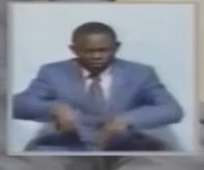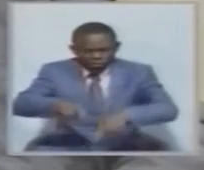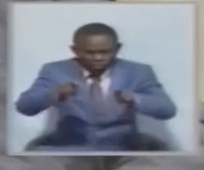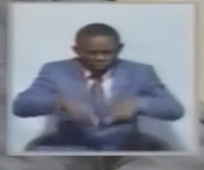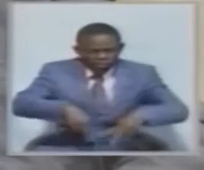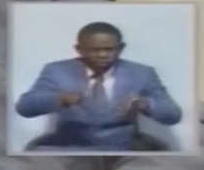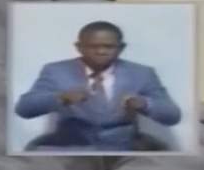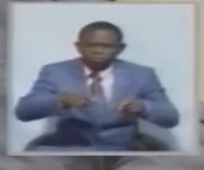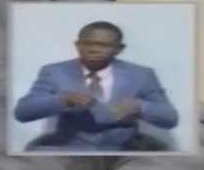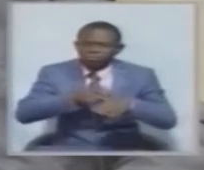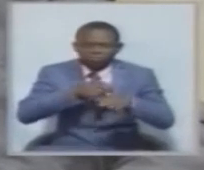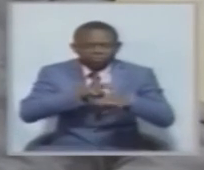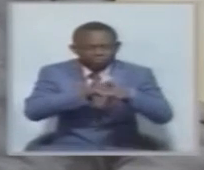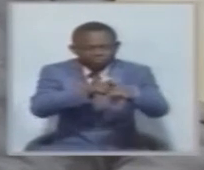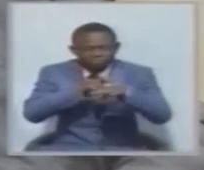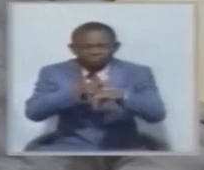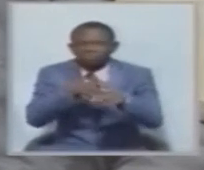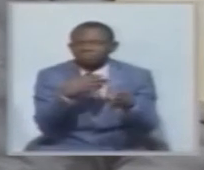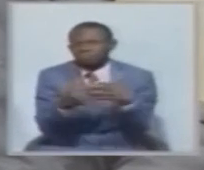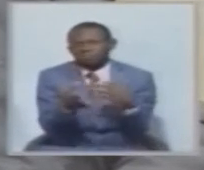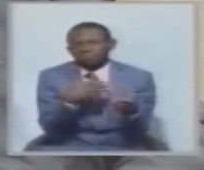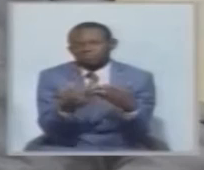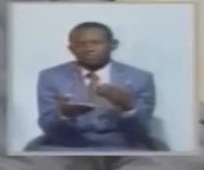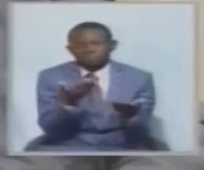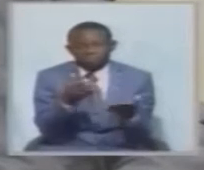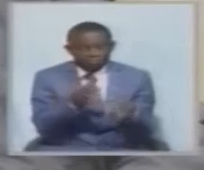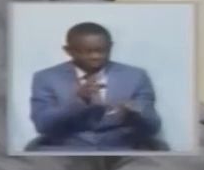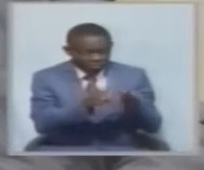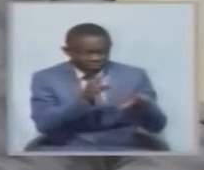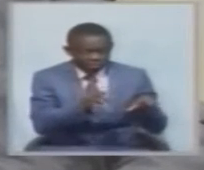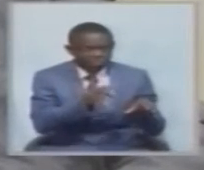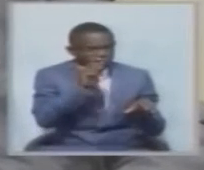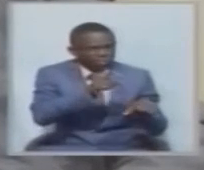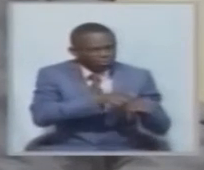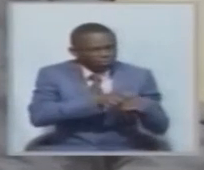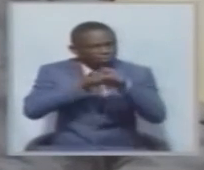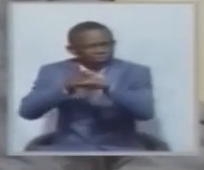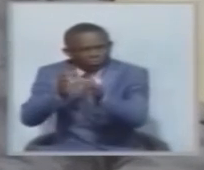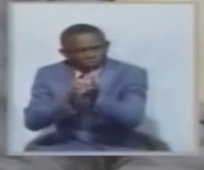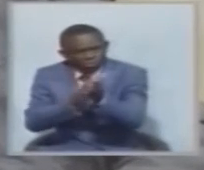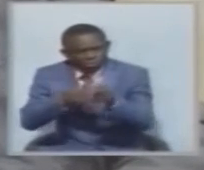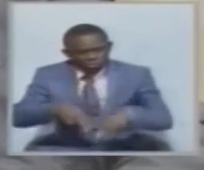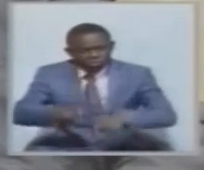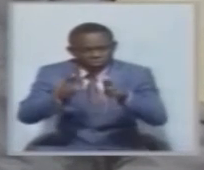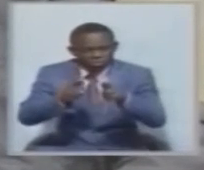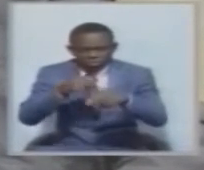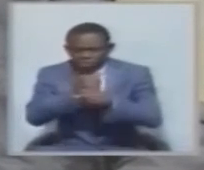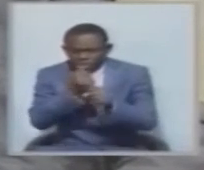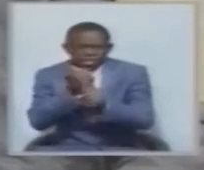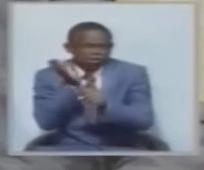school, to whatever you want to do, you need a good road network, including tourism,